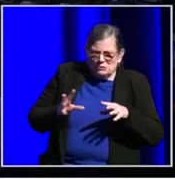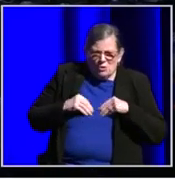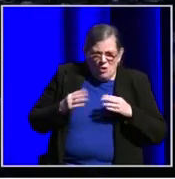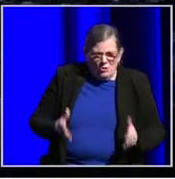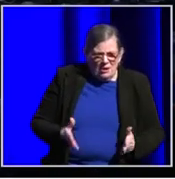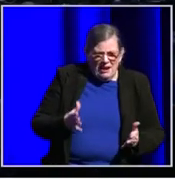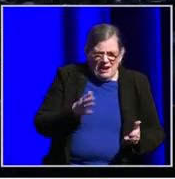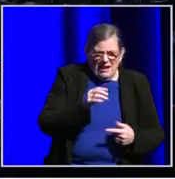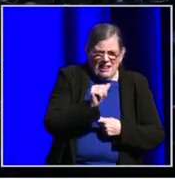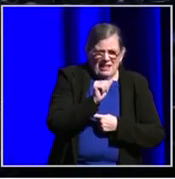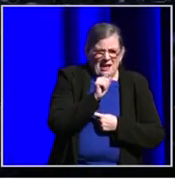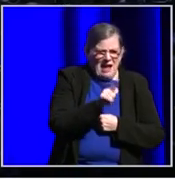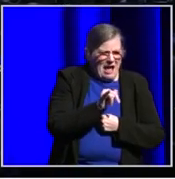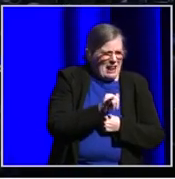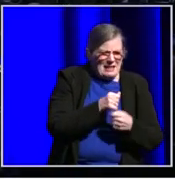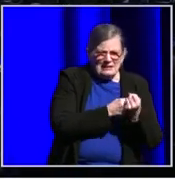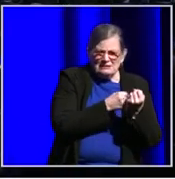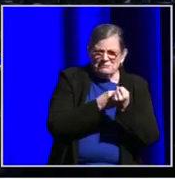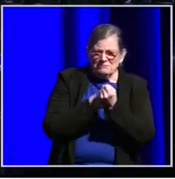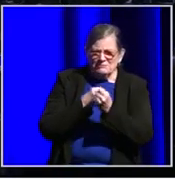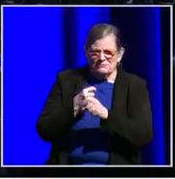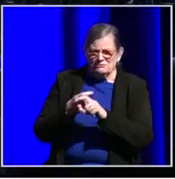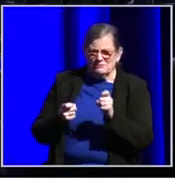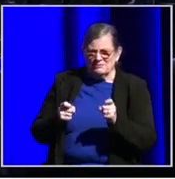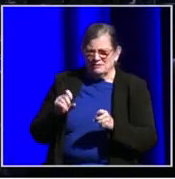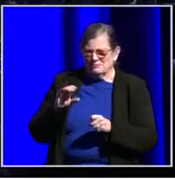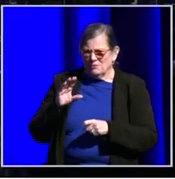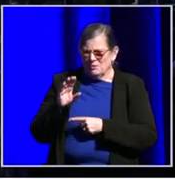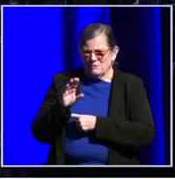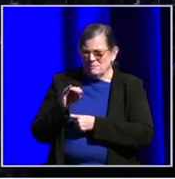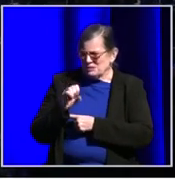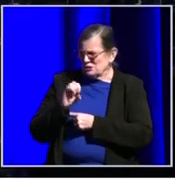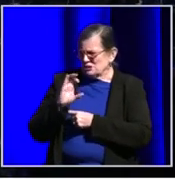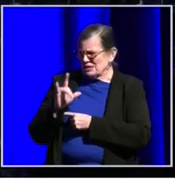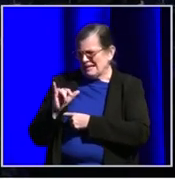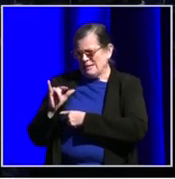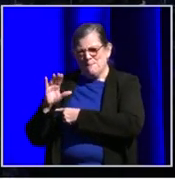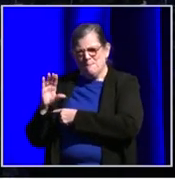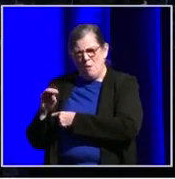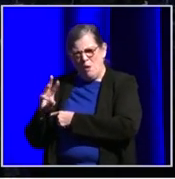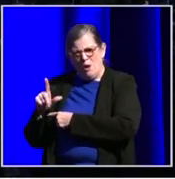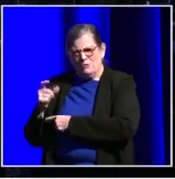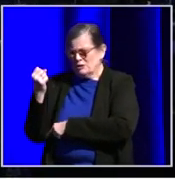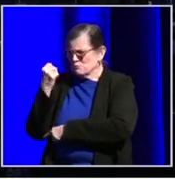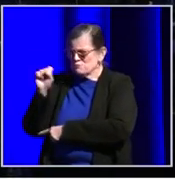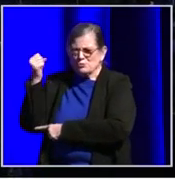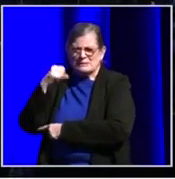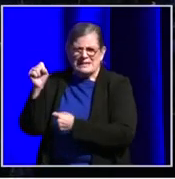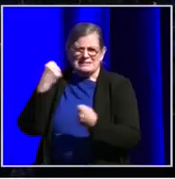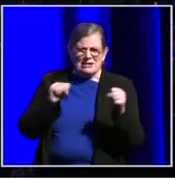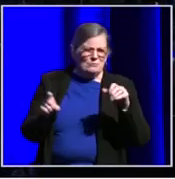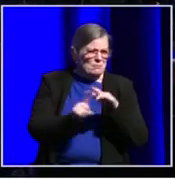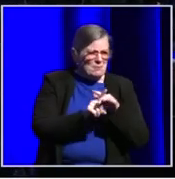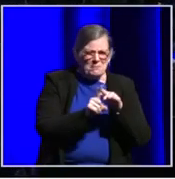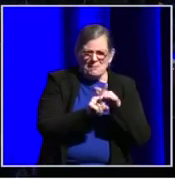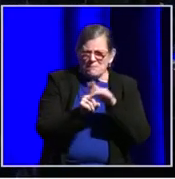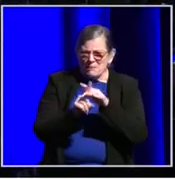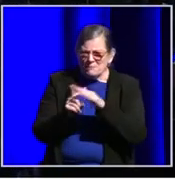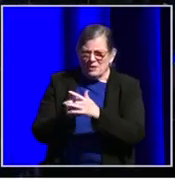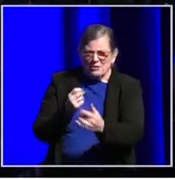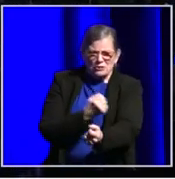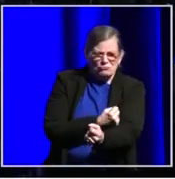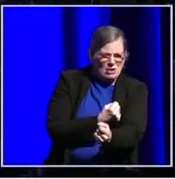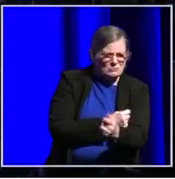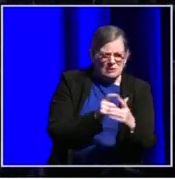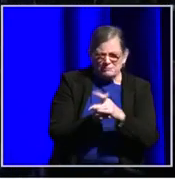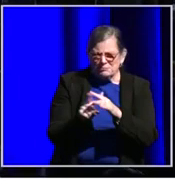Ali refused to be beat by the riots, the Green Line construction, and the crack epidemic, and they've been winning on U Street